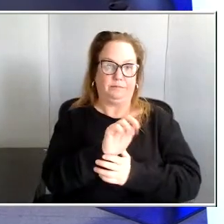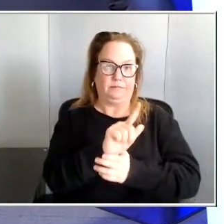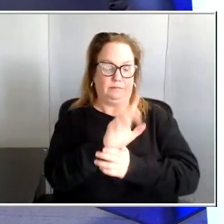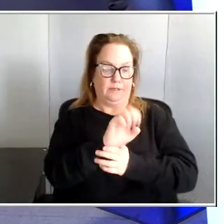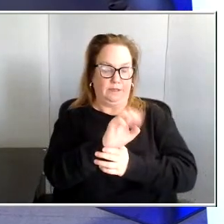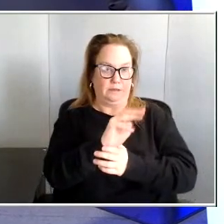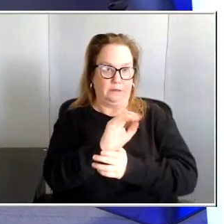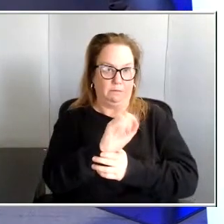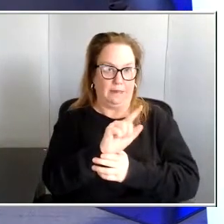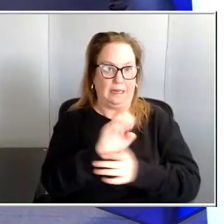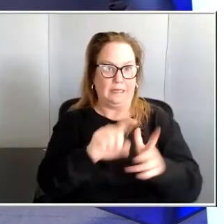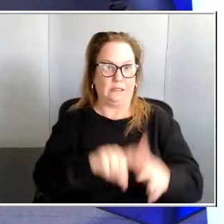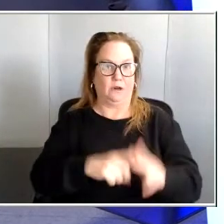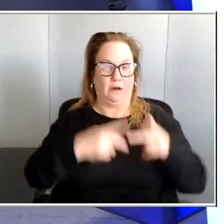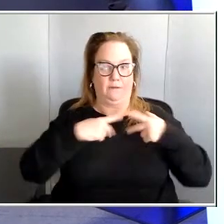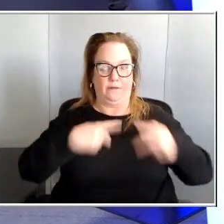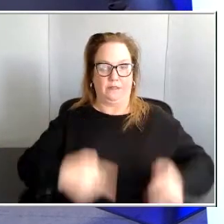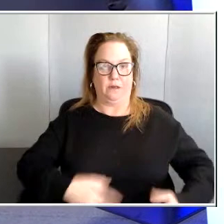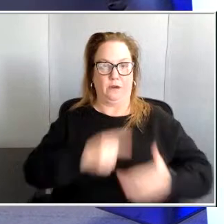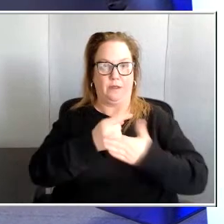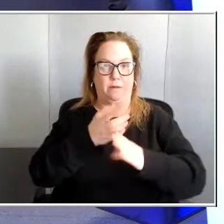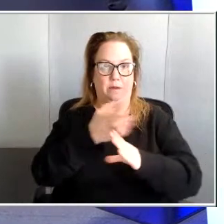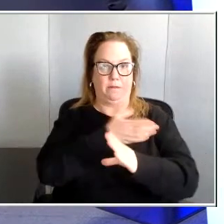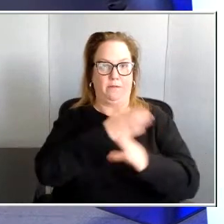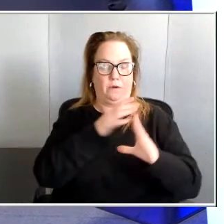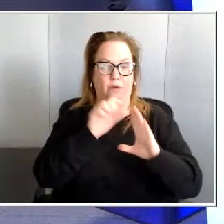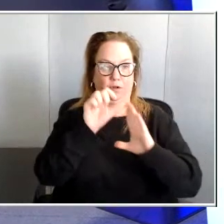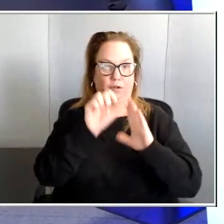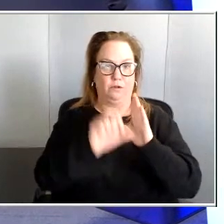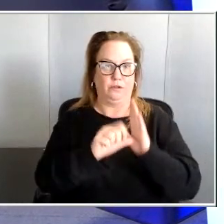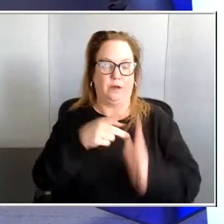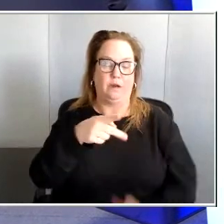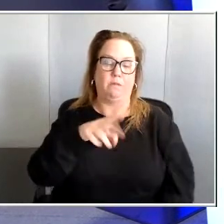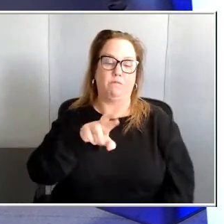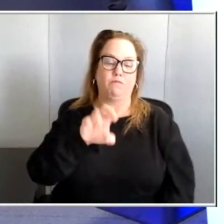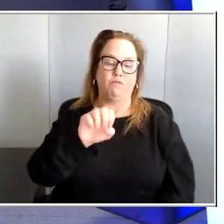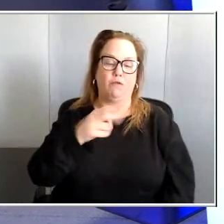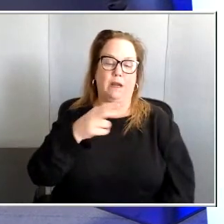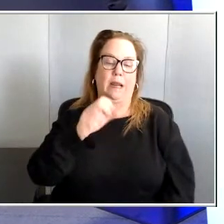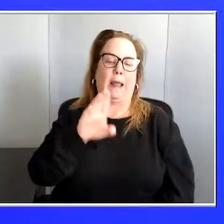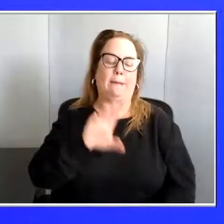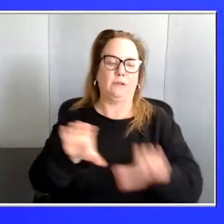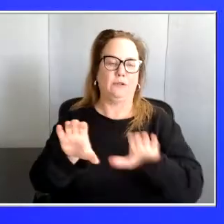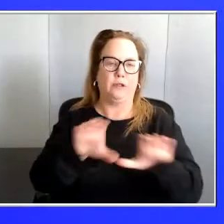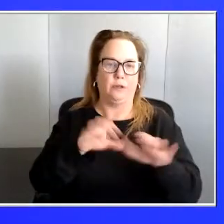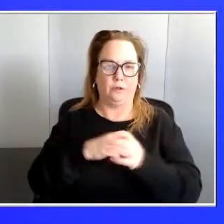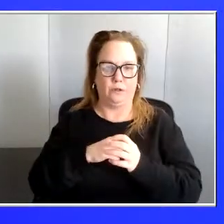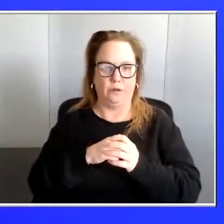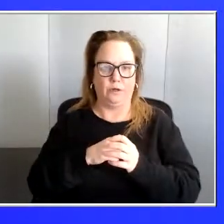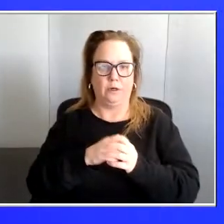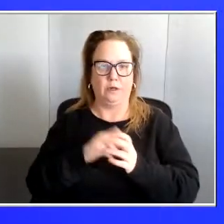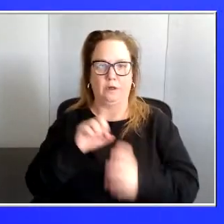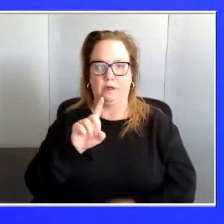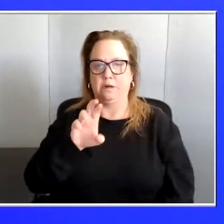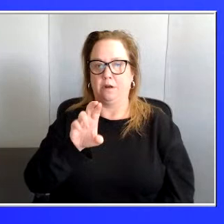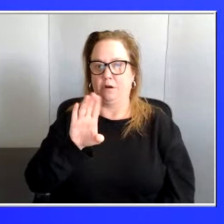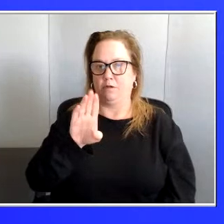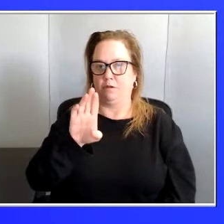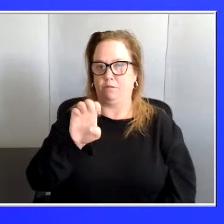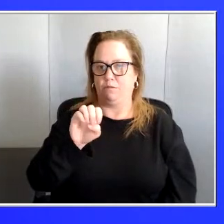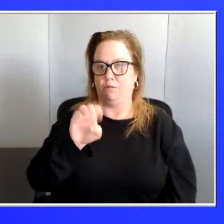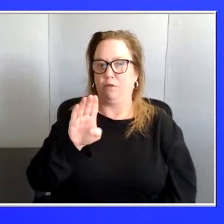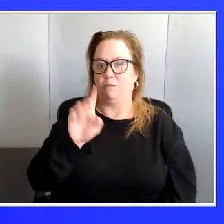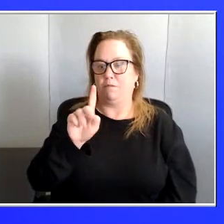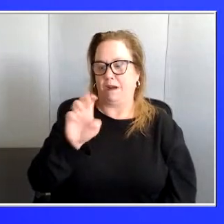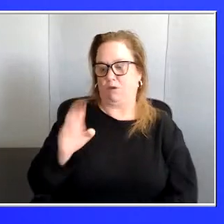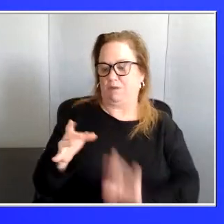physical therapy before she had surgery. What kind of prehab was she doing? Yeah, it's kind of like Dr. Brubaker mentioned earlier. First